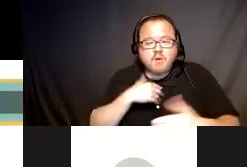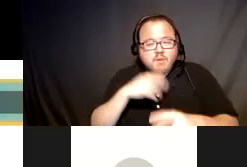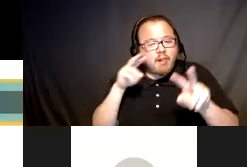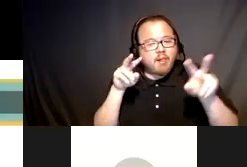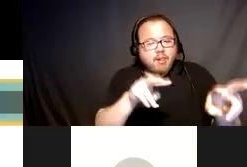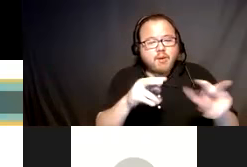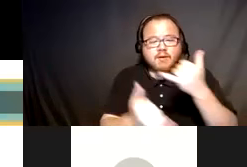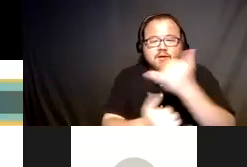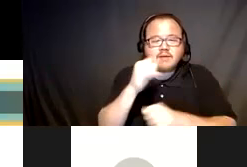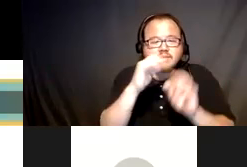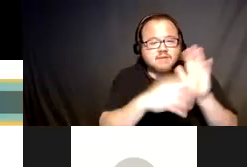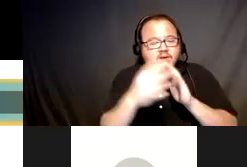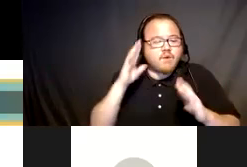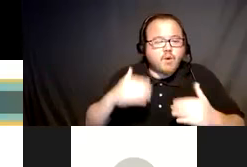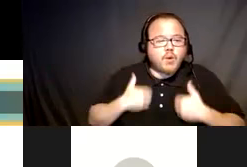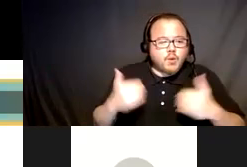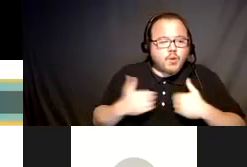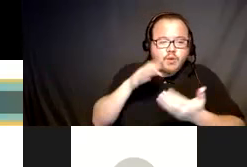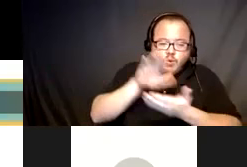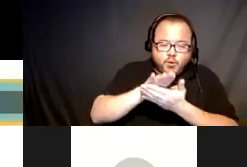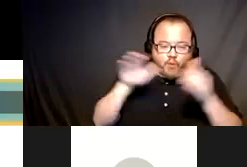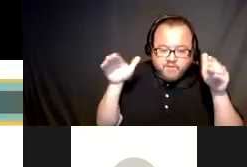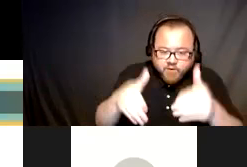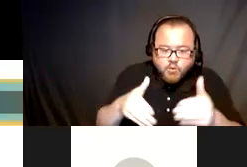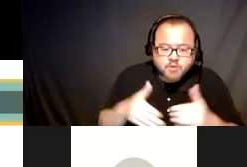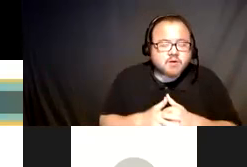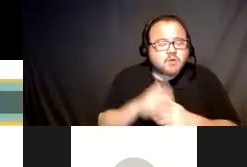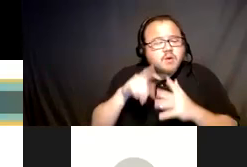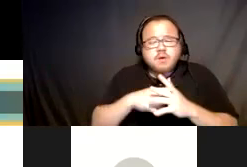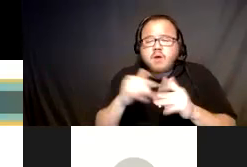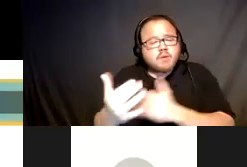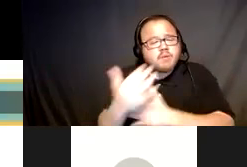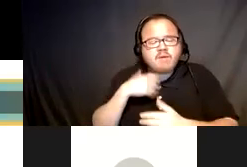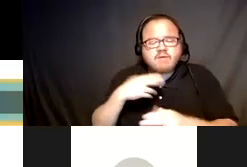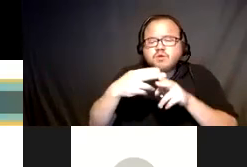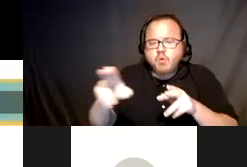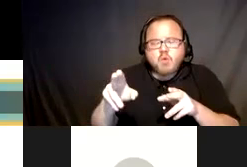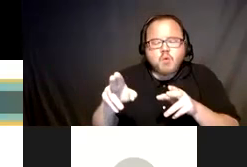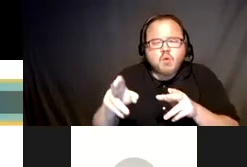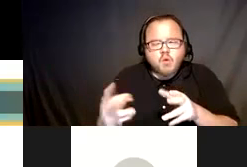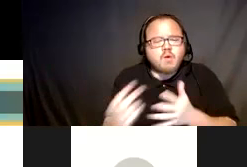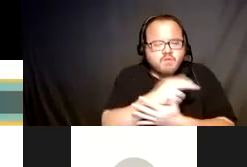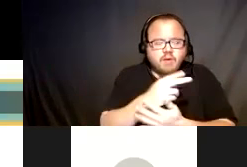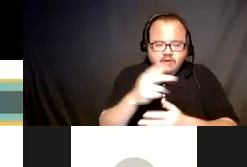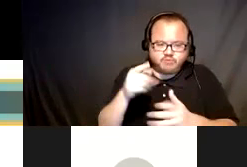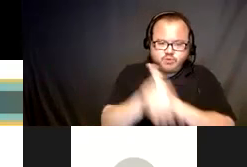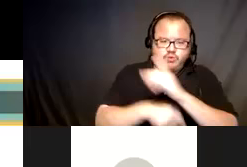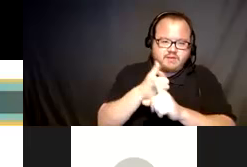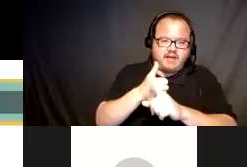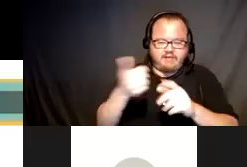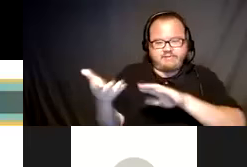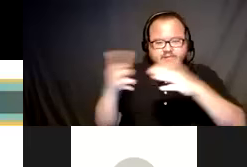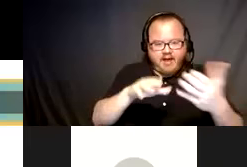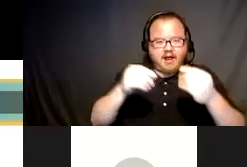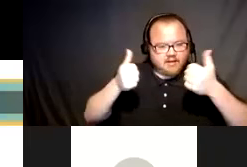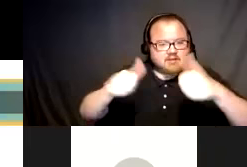at today's agenda for youth and school focus, let's start off this morning. We have a quick review of suicide deaths and attempts in Riverside County.